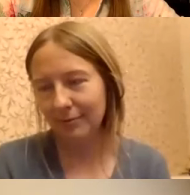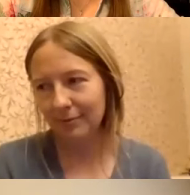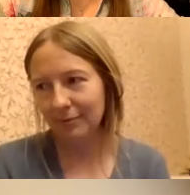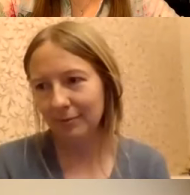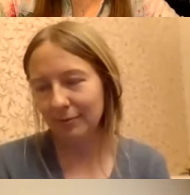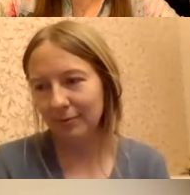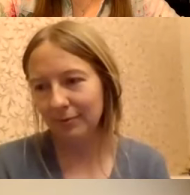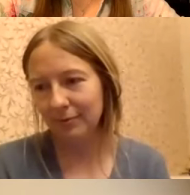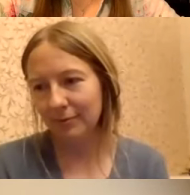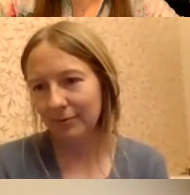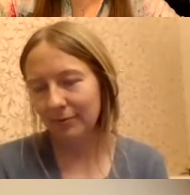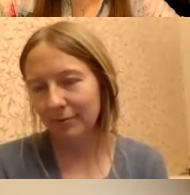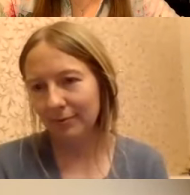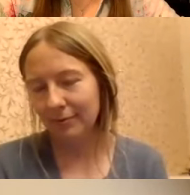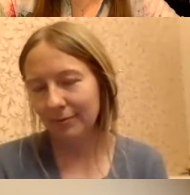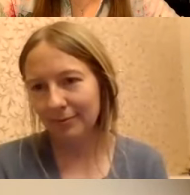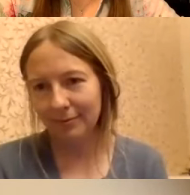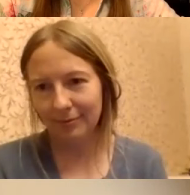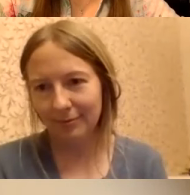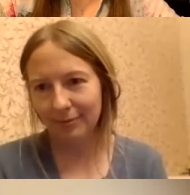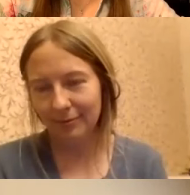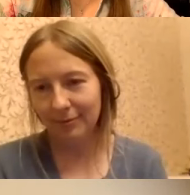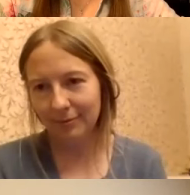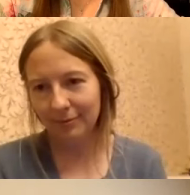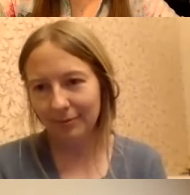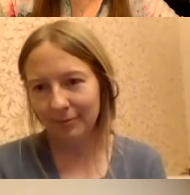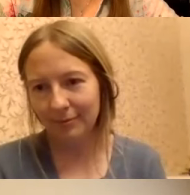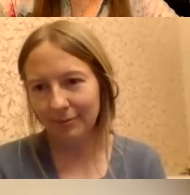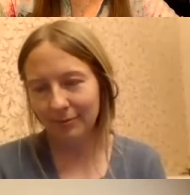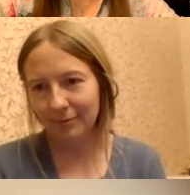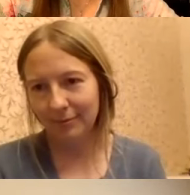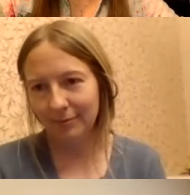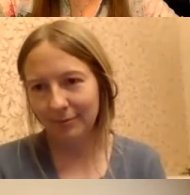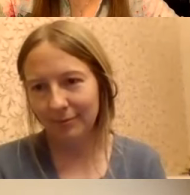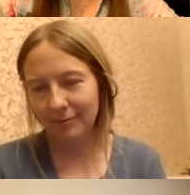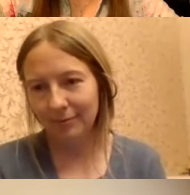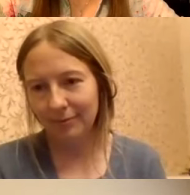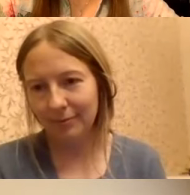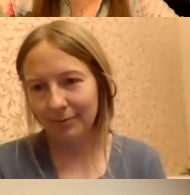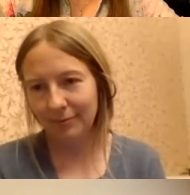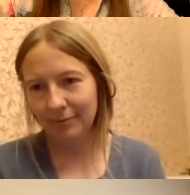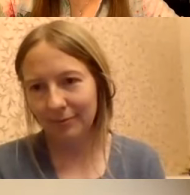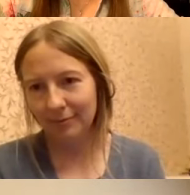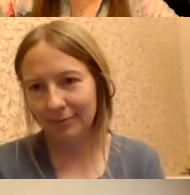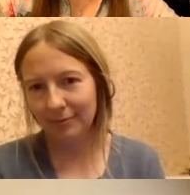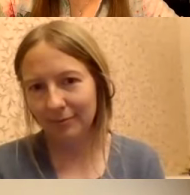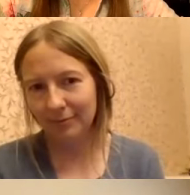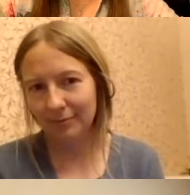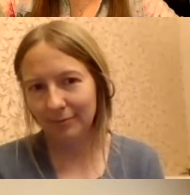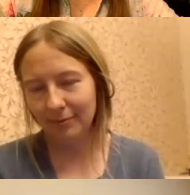at, you know, with this CAMK2 protection? Oh, yeah. Thank you for the question.